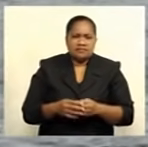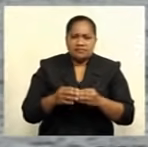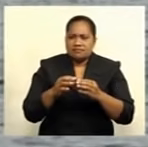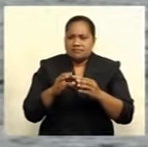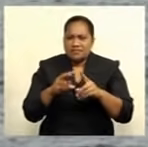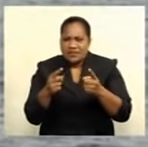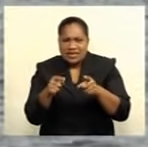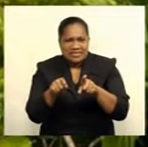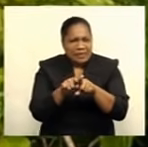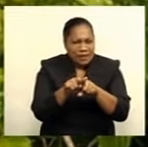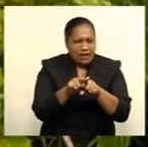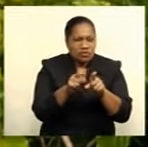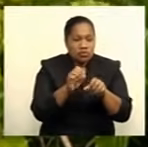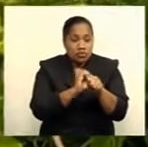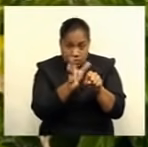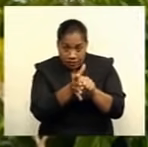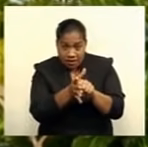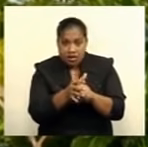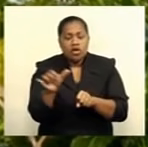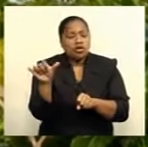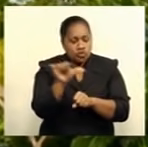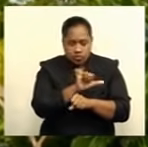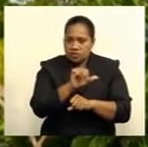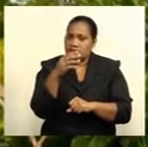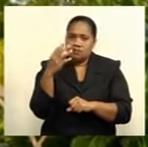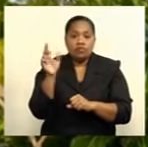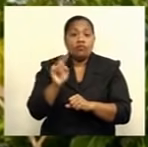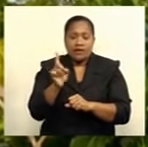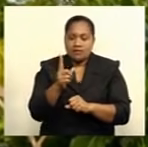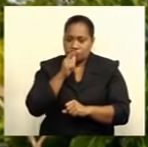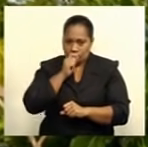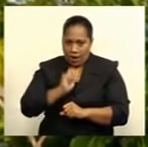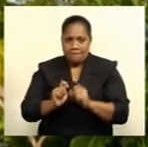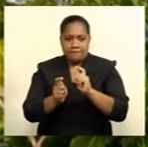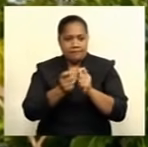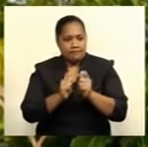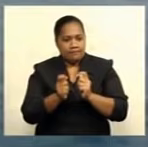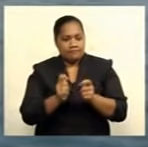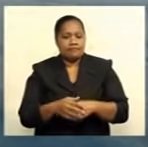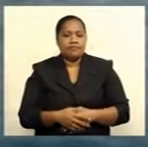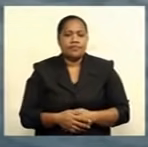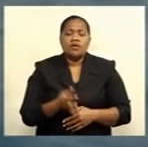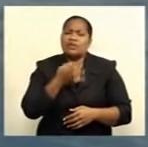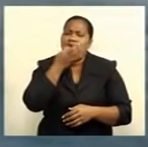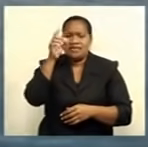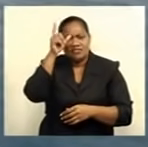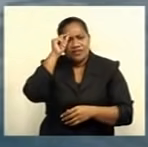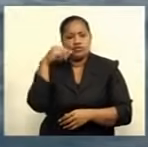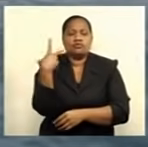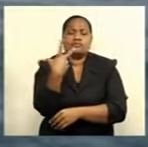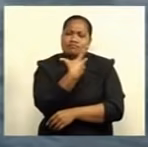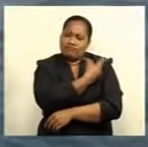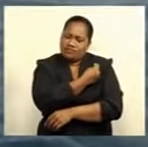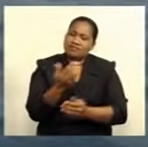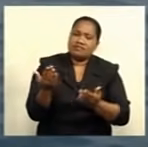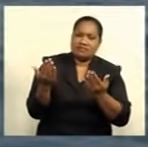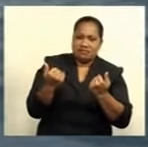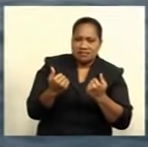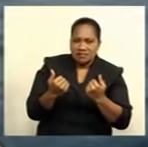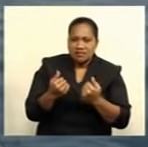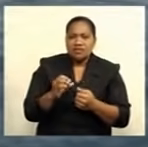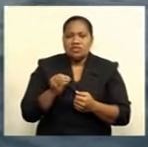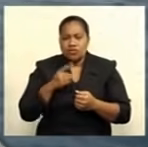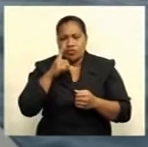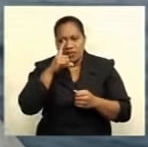COVID-19, they need to get a swab done. The Minister for Health continues to urge Fijians to get vaccinated so that measures could be eased to some